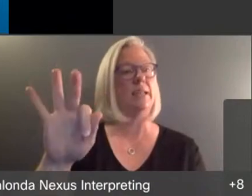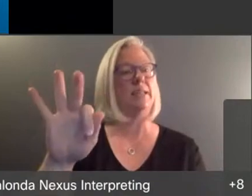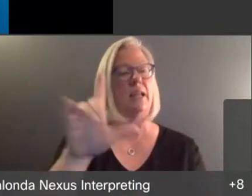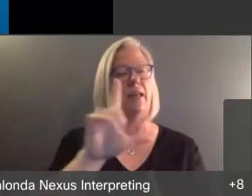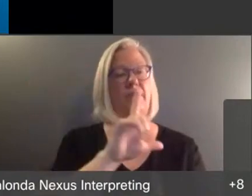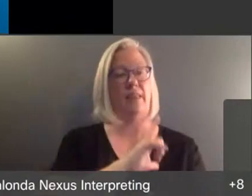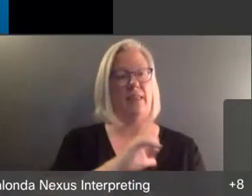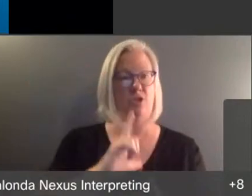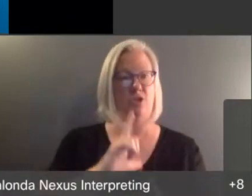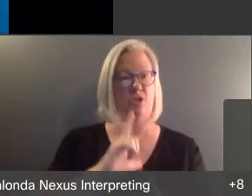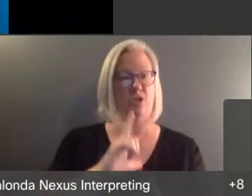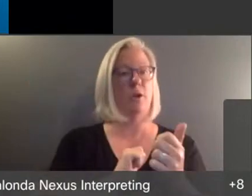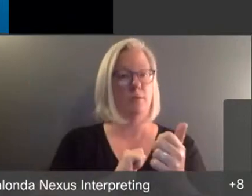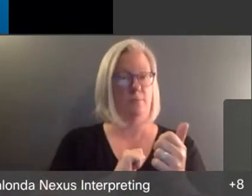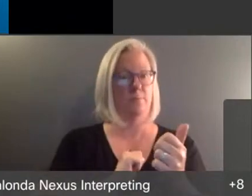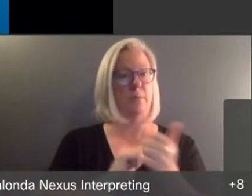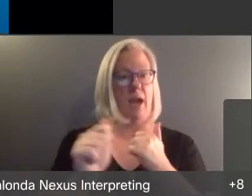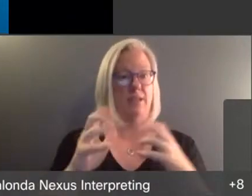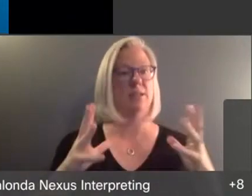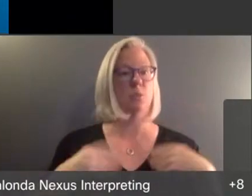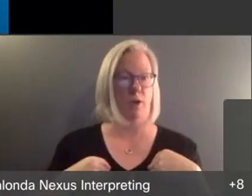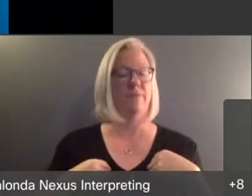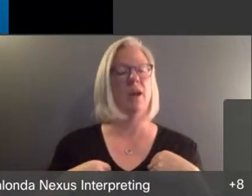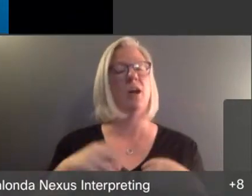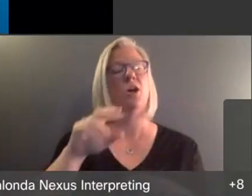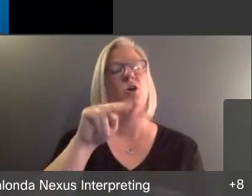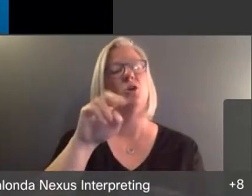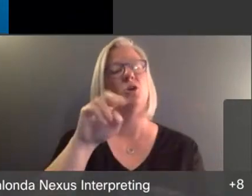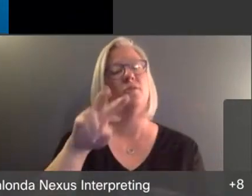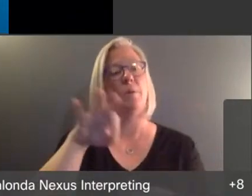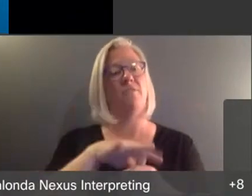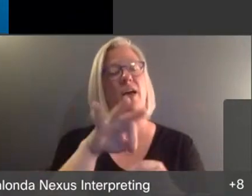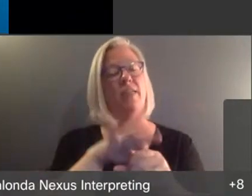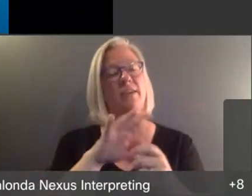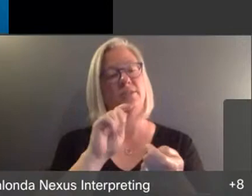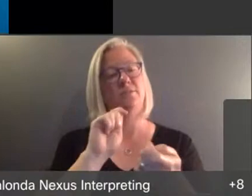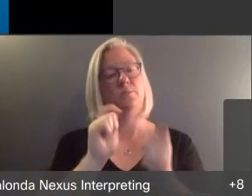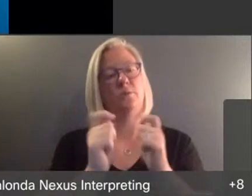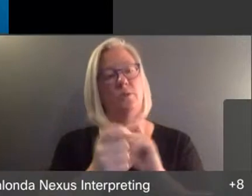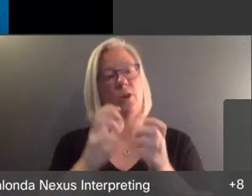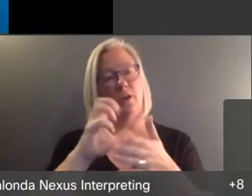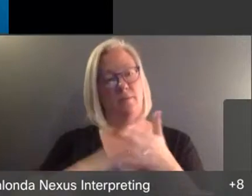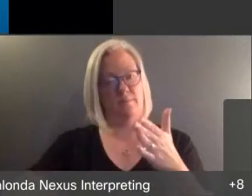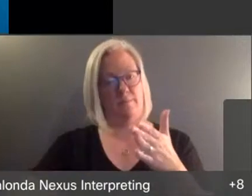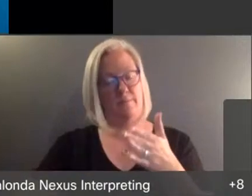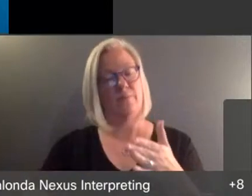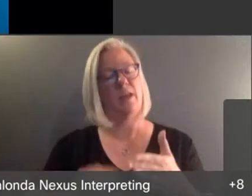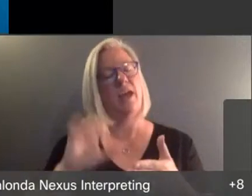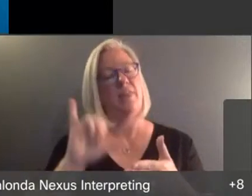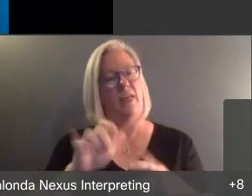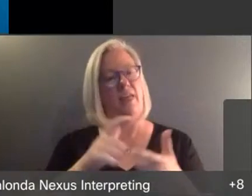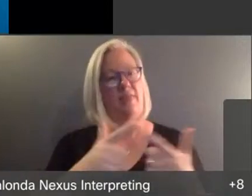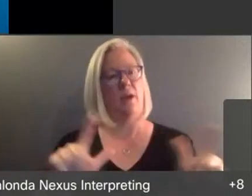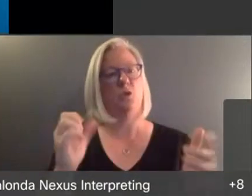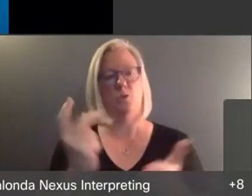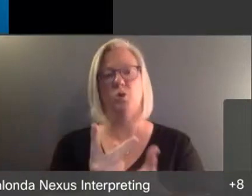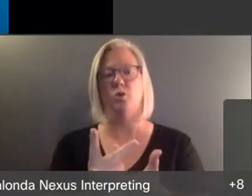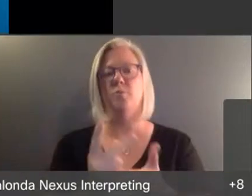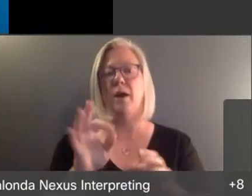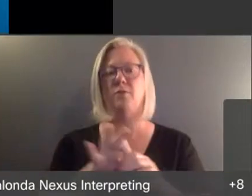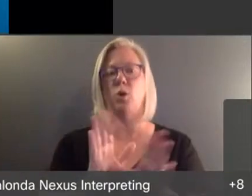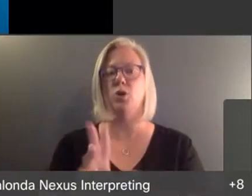concurrent resolution that added language to the November ballot to remove that adjustment, and that language is approved by voters